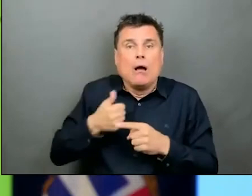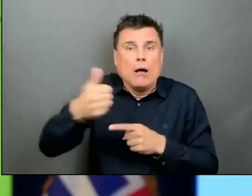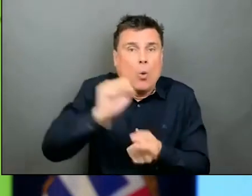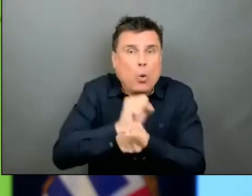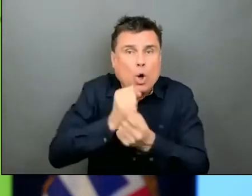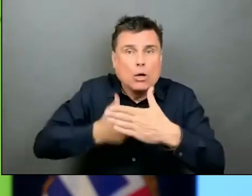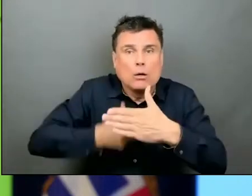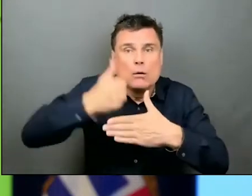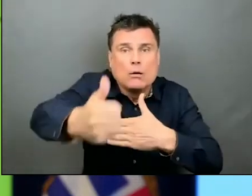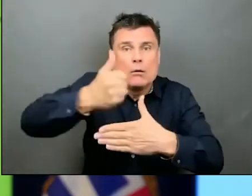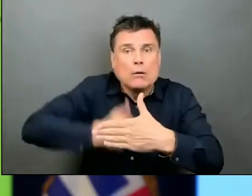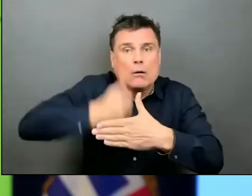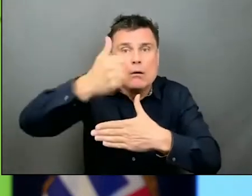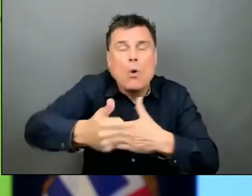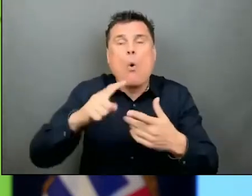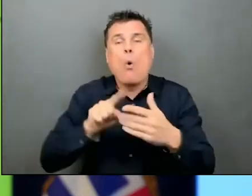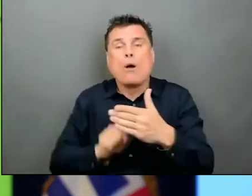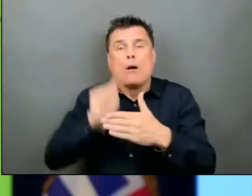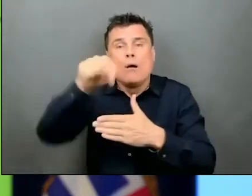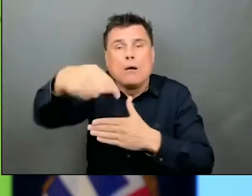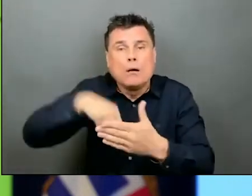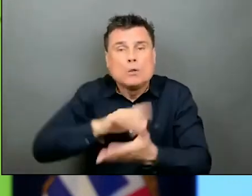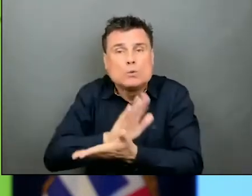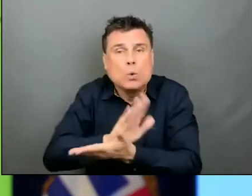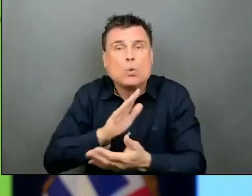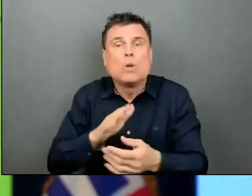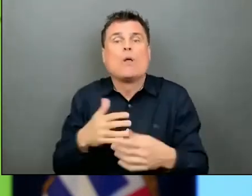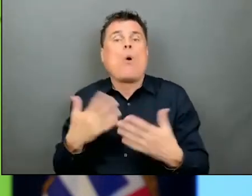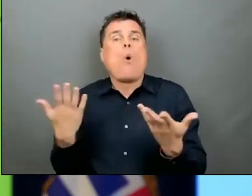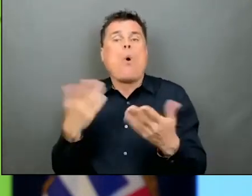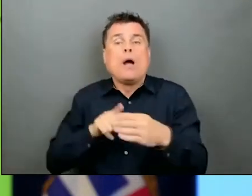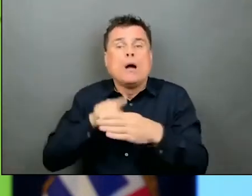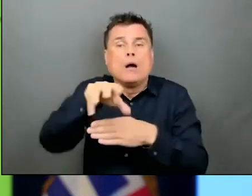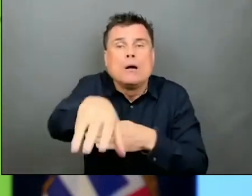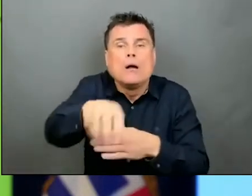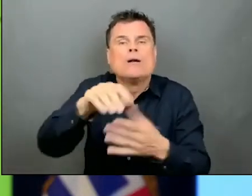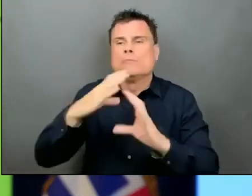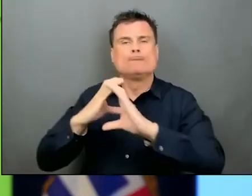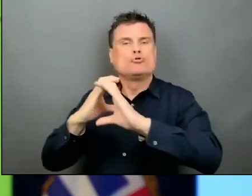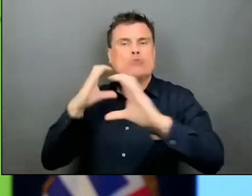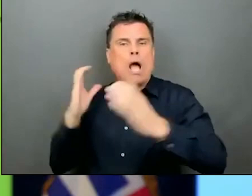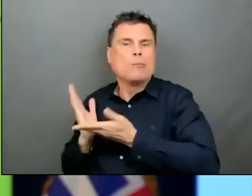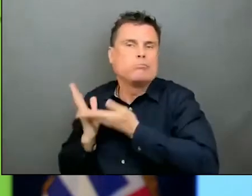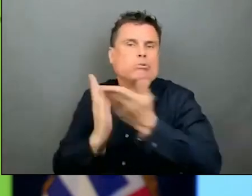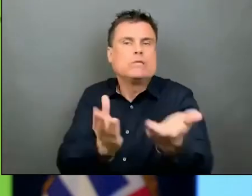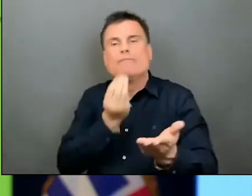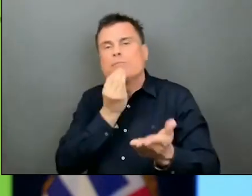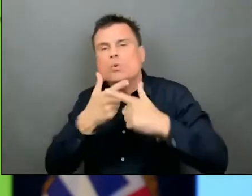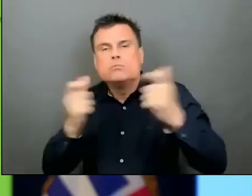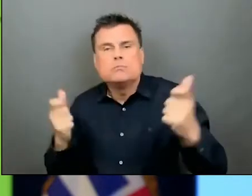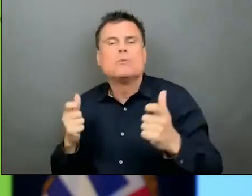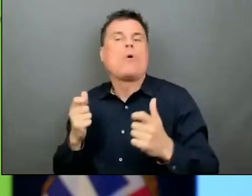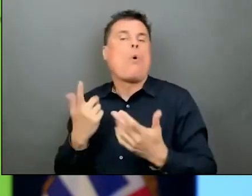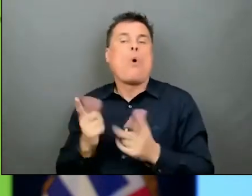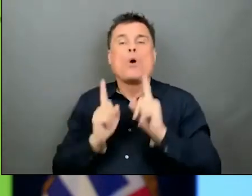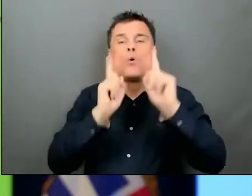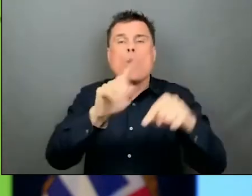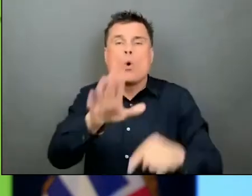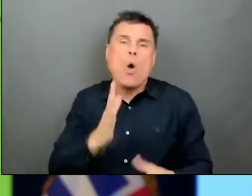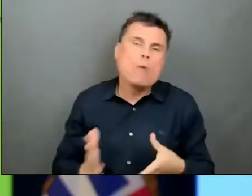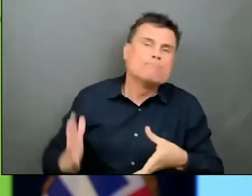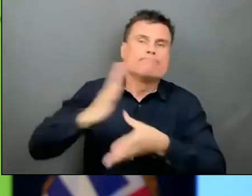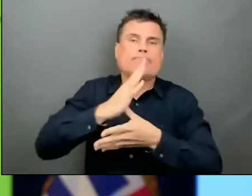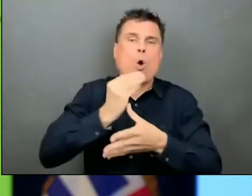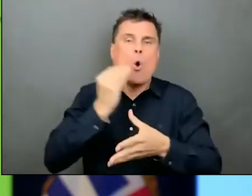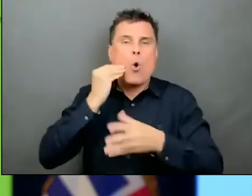school, the commercial transportation of goods, returning to a principal residence, obtaining health care. And a full list